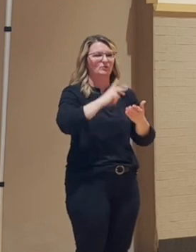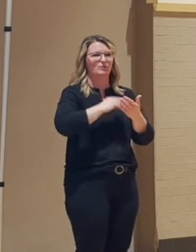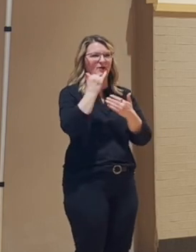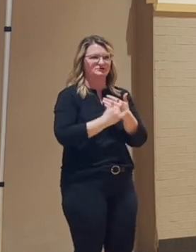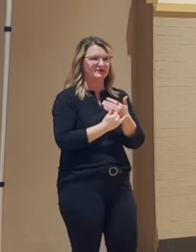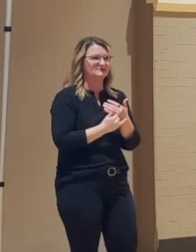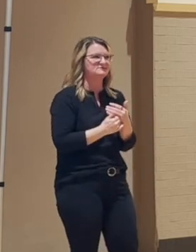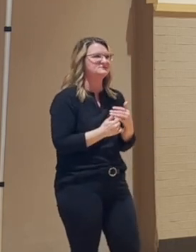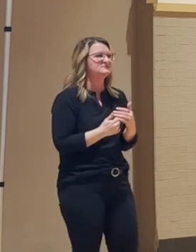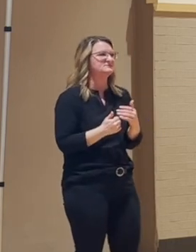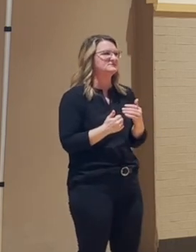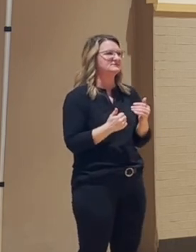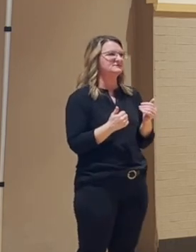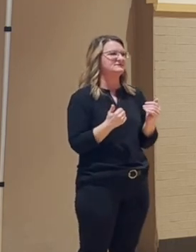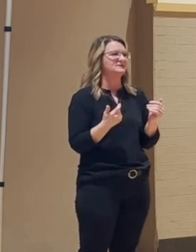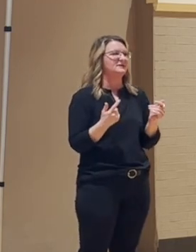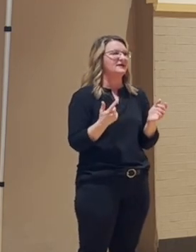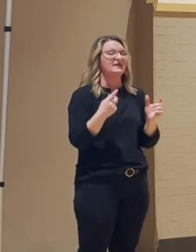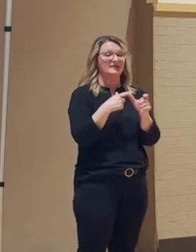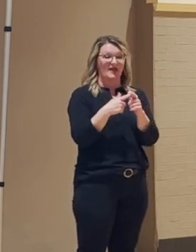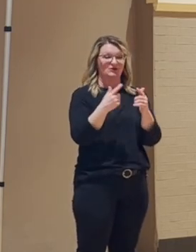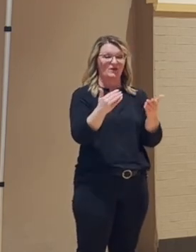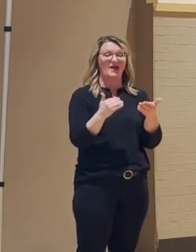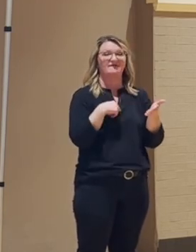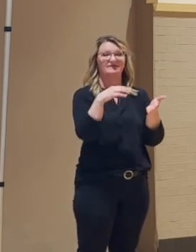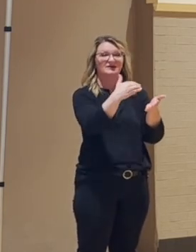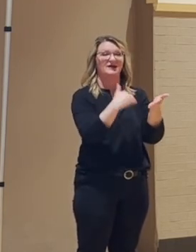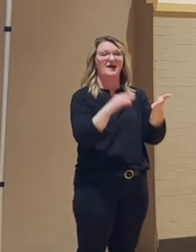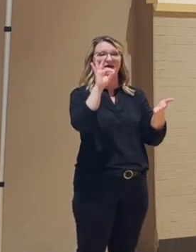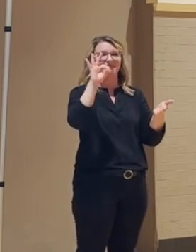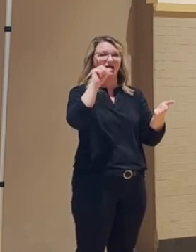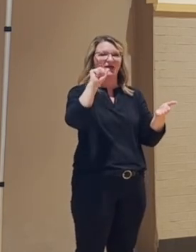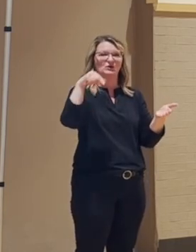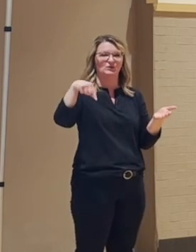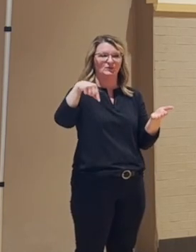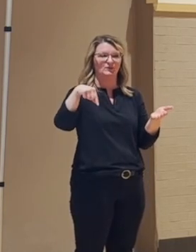But then you have a section that's a frequently asked questions section.